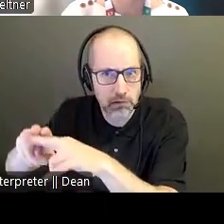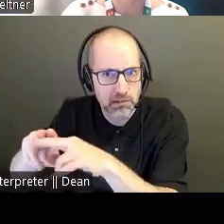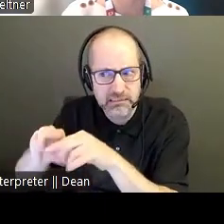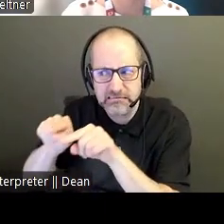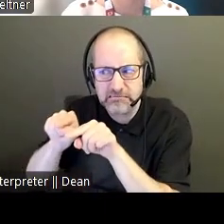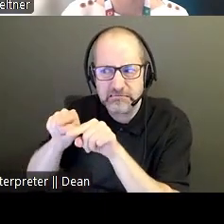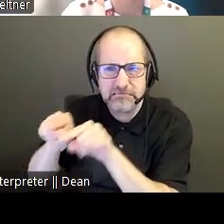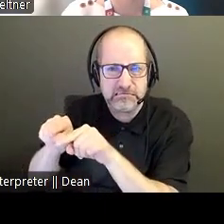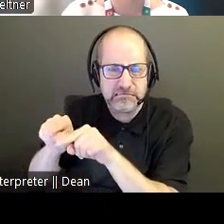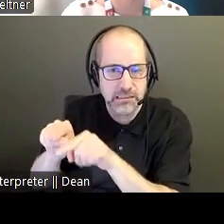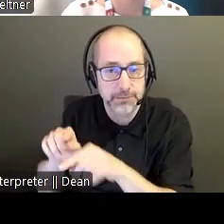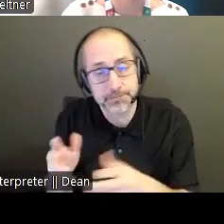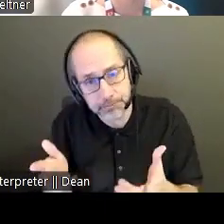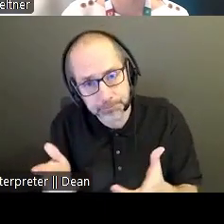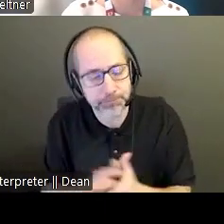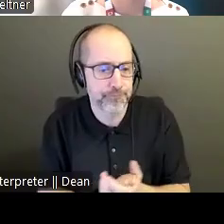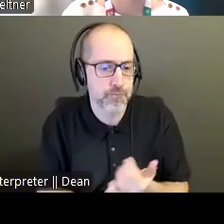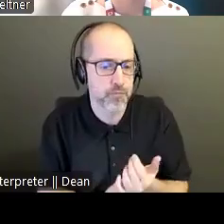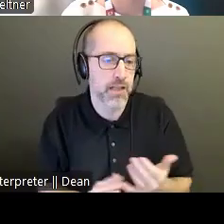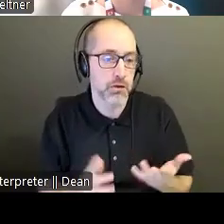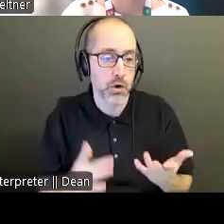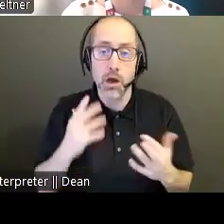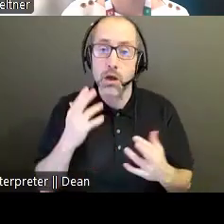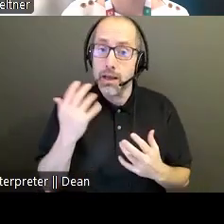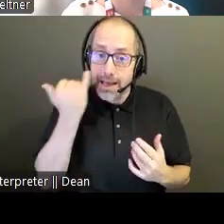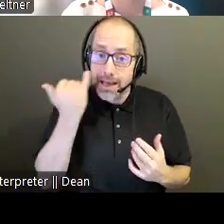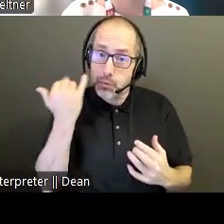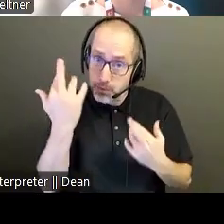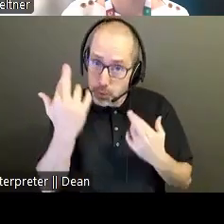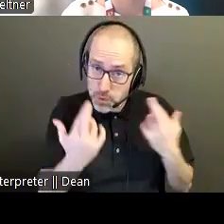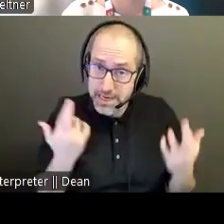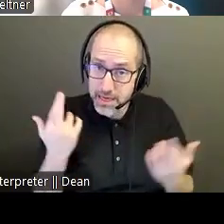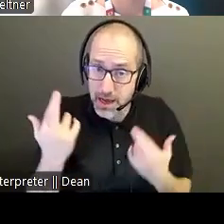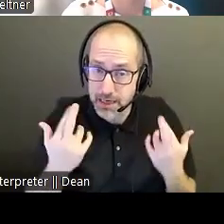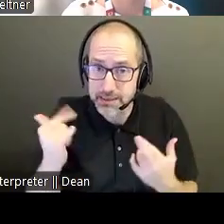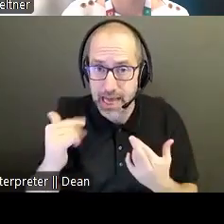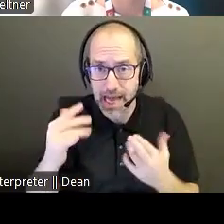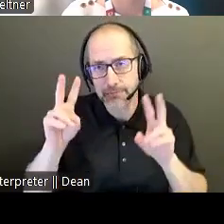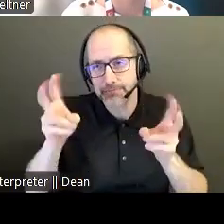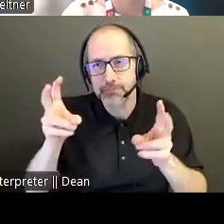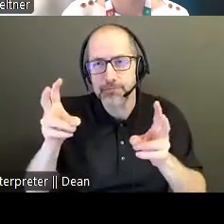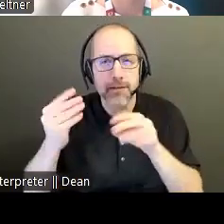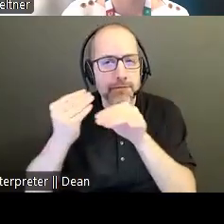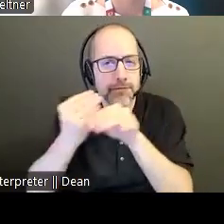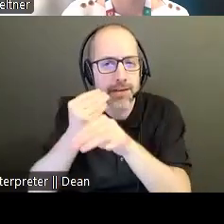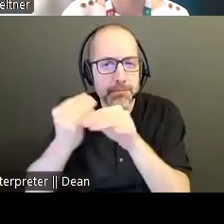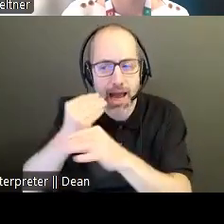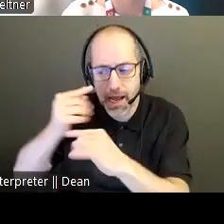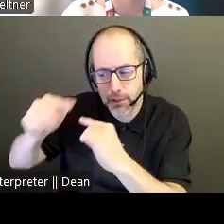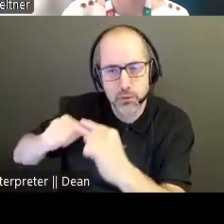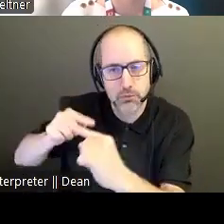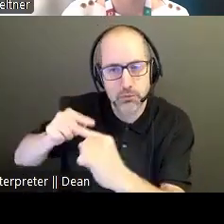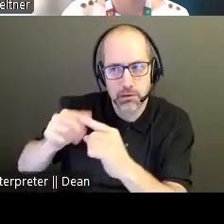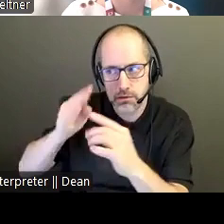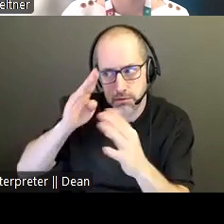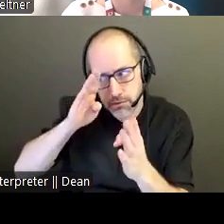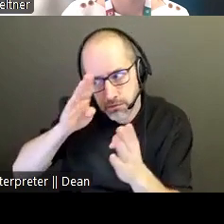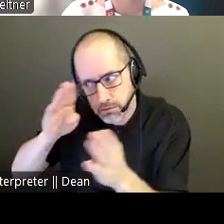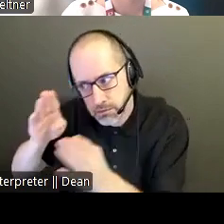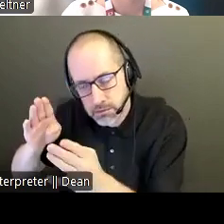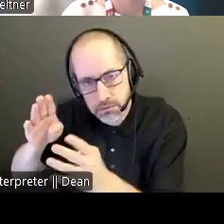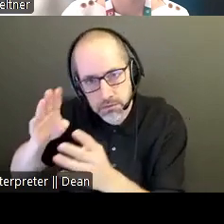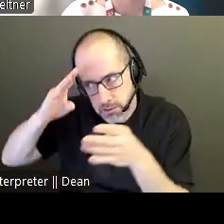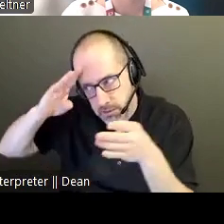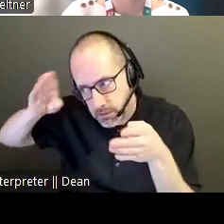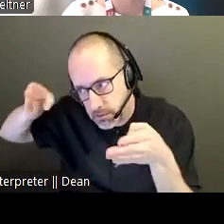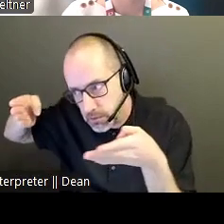So awareness of this feedback loop is kind of the first step. It's like reframing how we think about